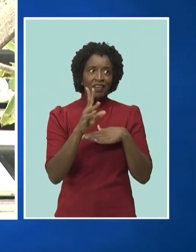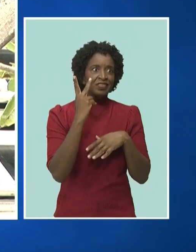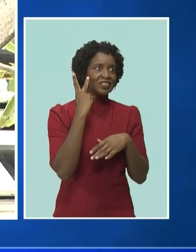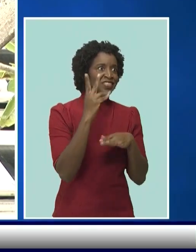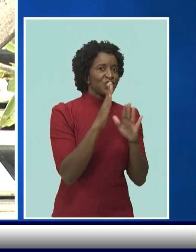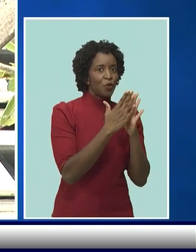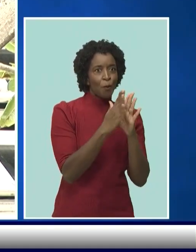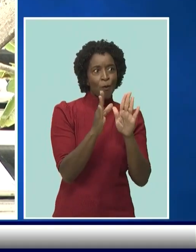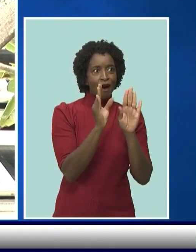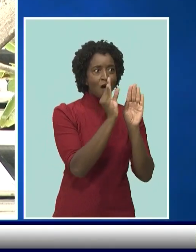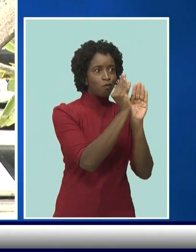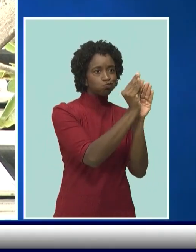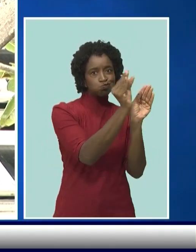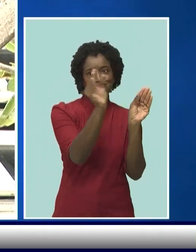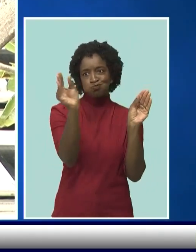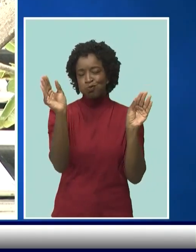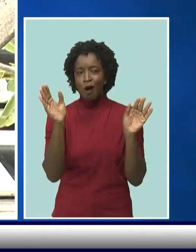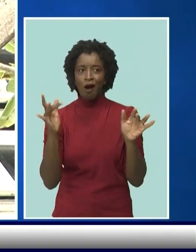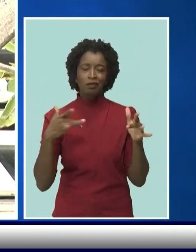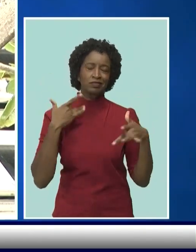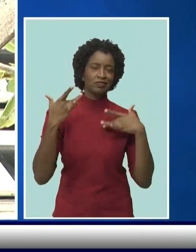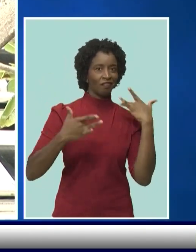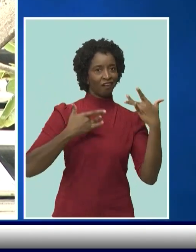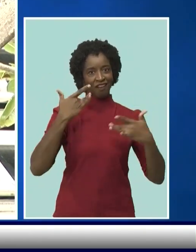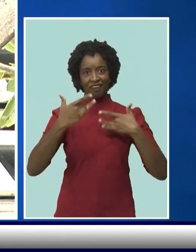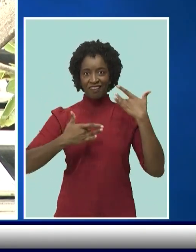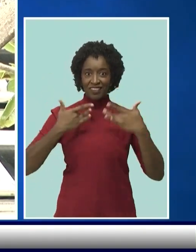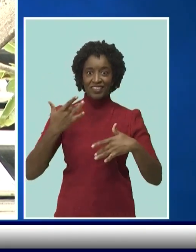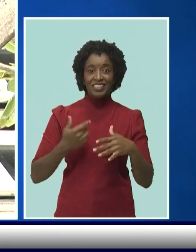books, because in those days